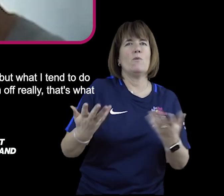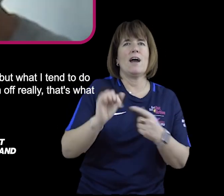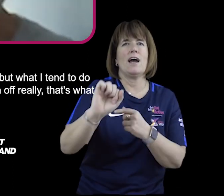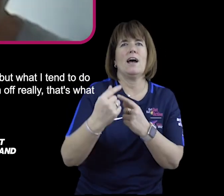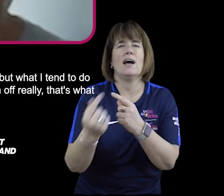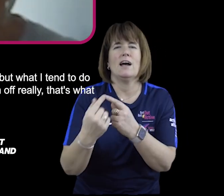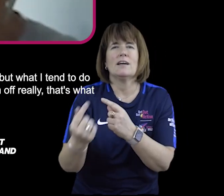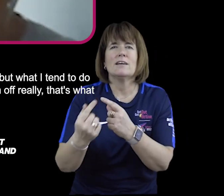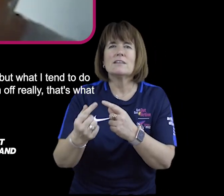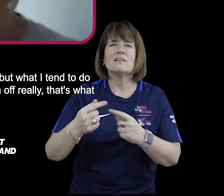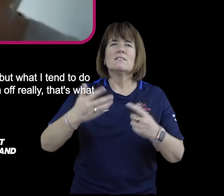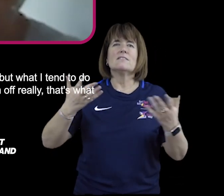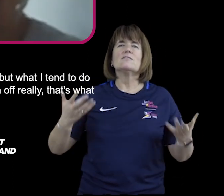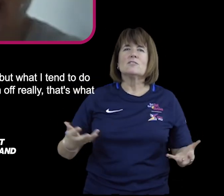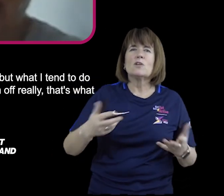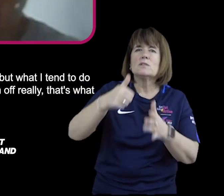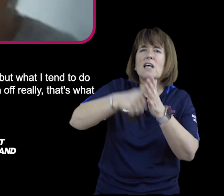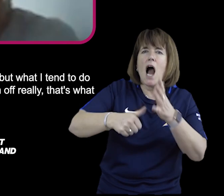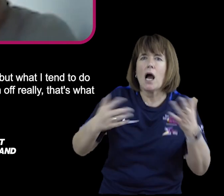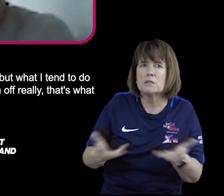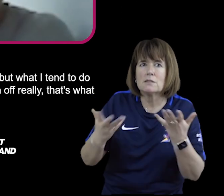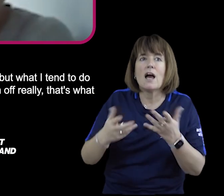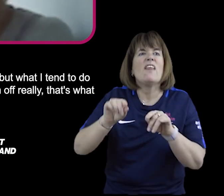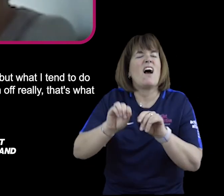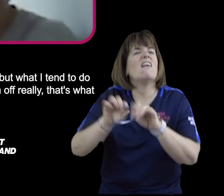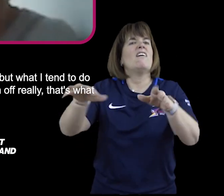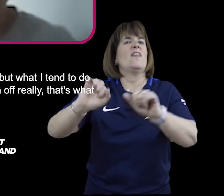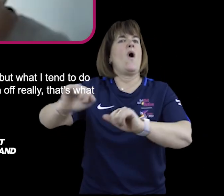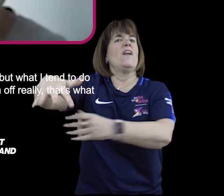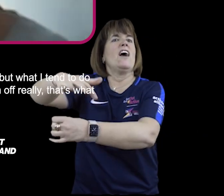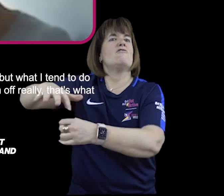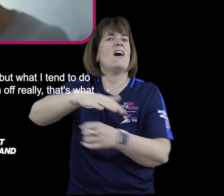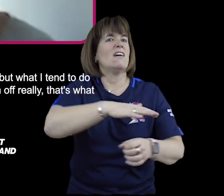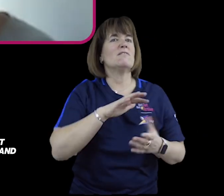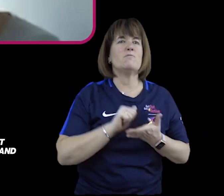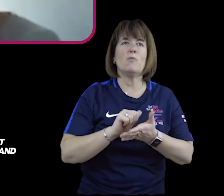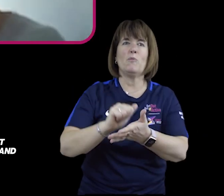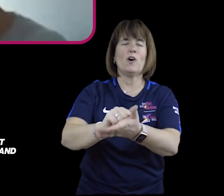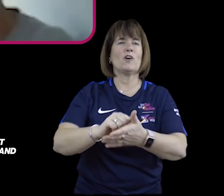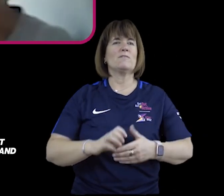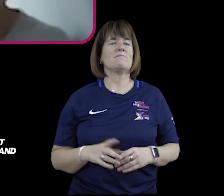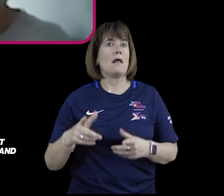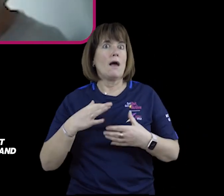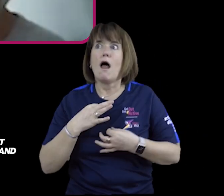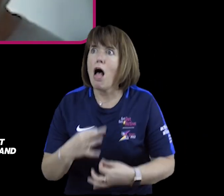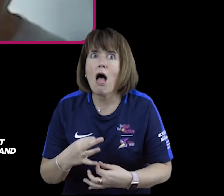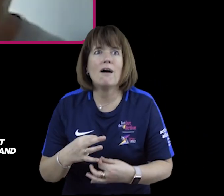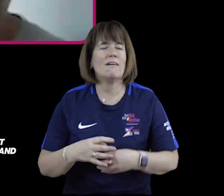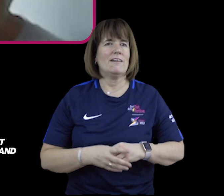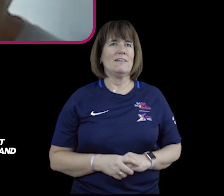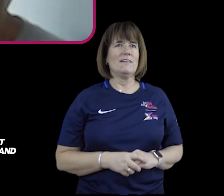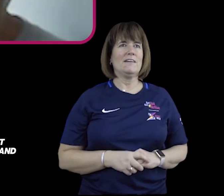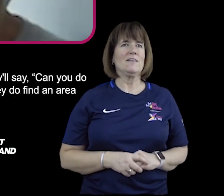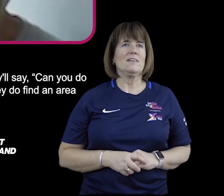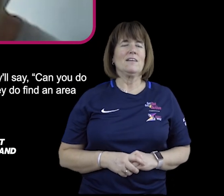they live. So I start them off, really. That's what I do. Get them hooked. Yeah, get them and then hooked. it's kind of spreading the word further, isn't